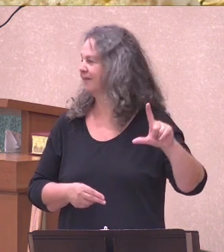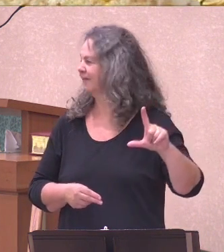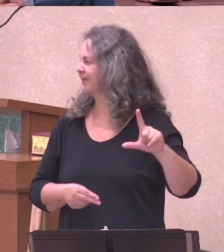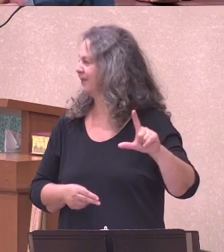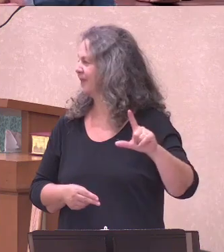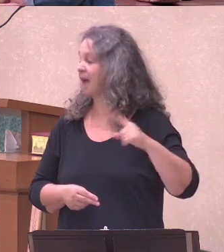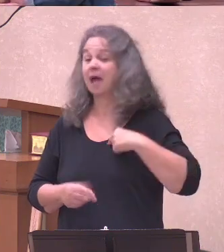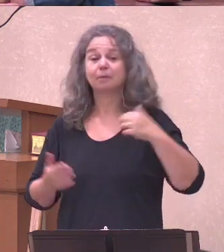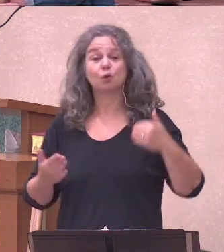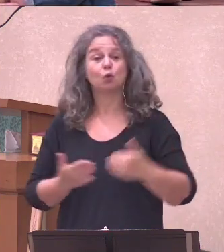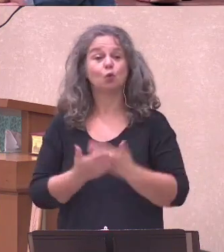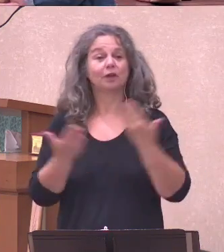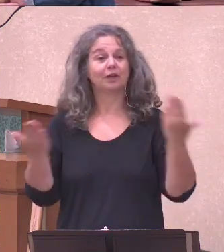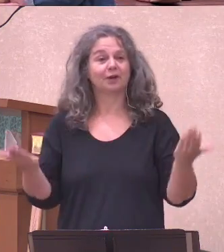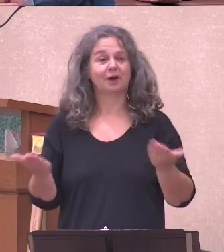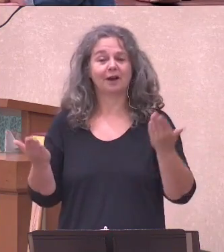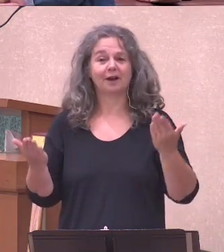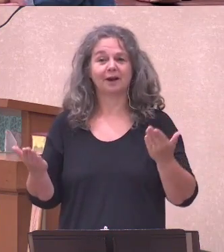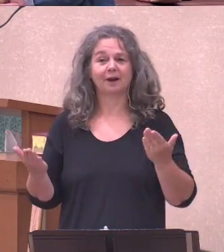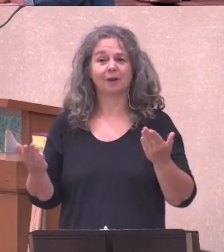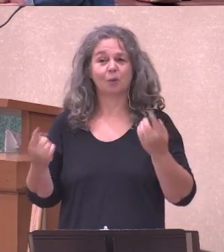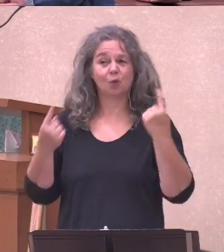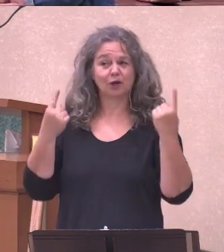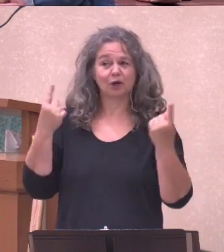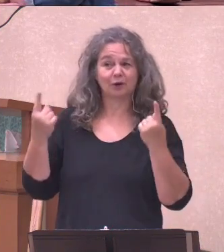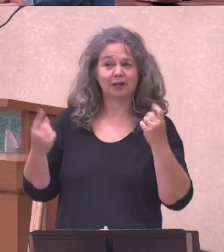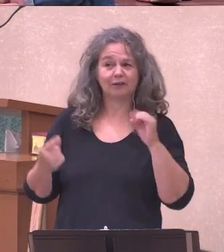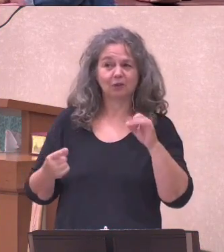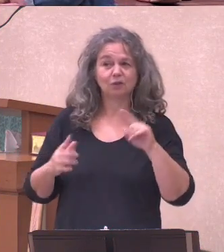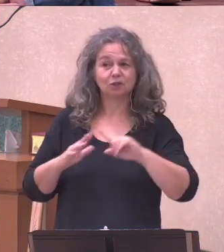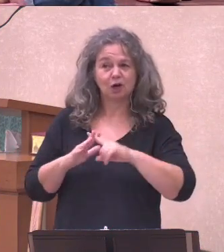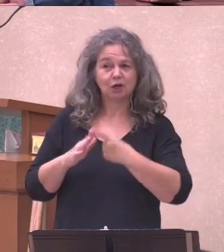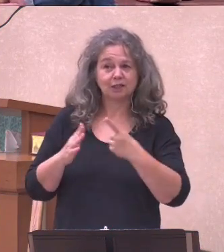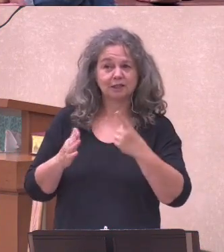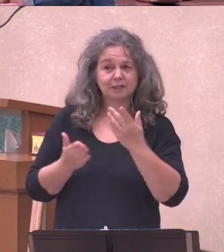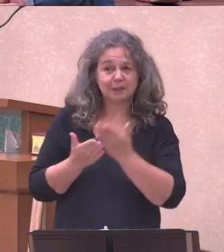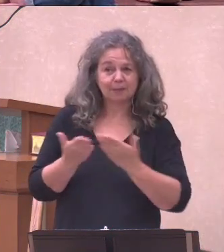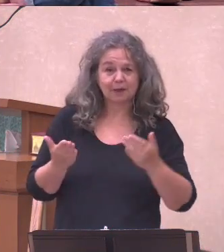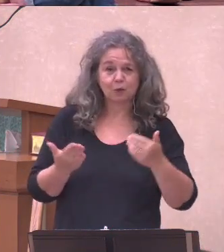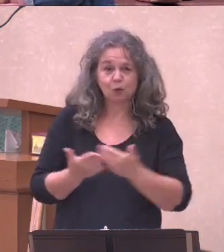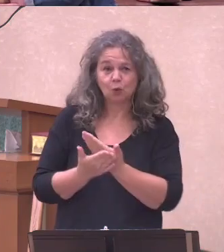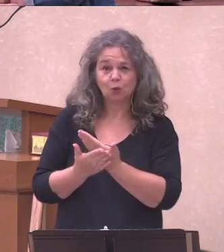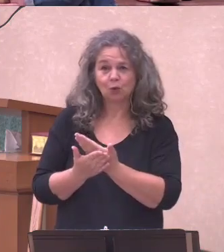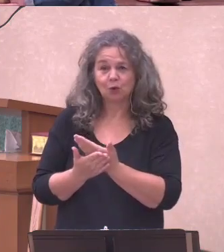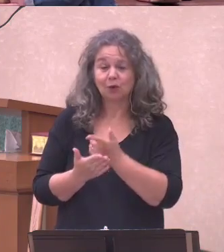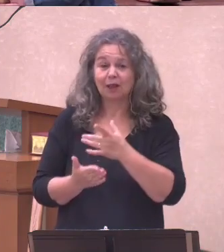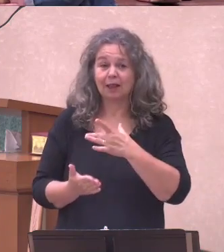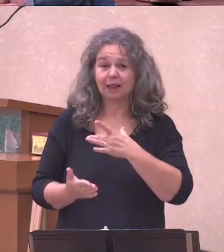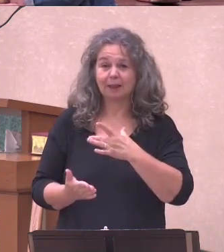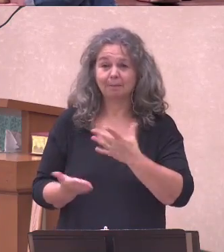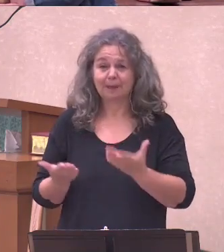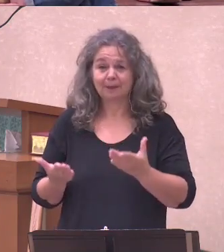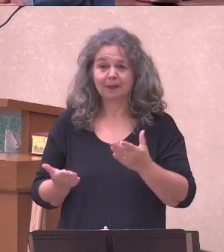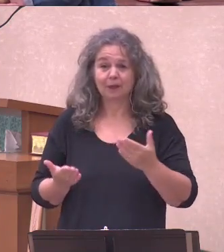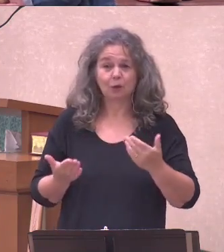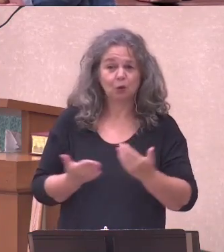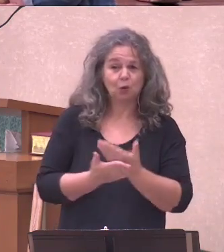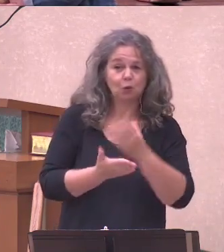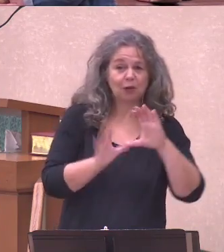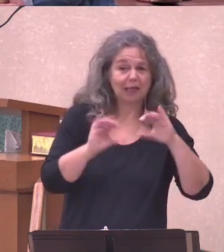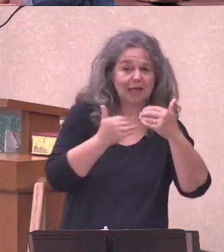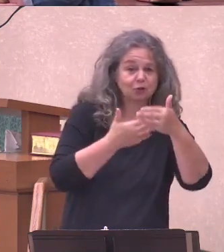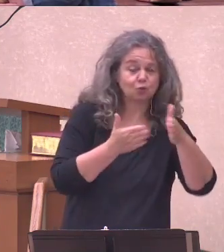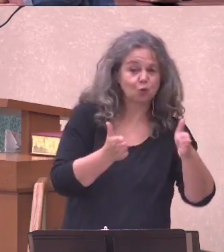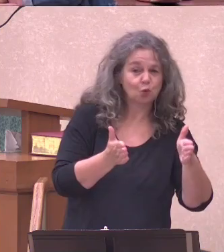I'm brand new here, and I wonder if you've ever started something new. If you started, like, in a new school classroom this year, or